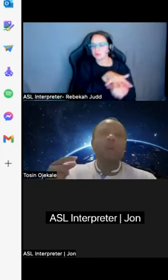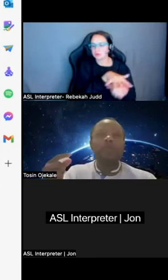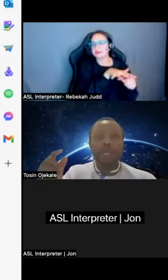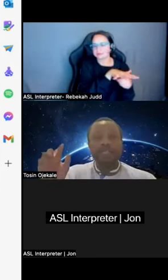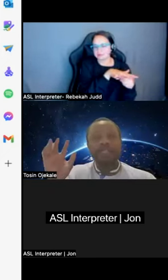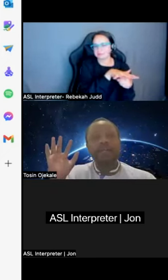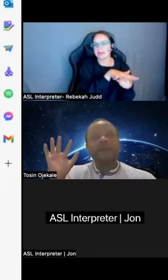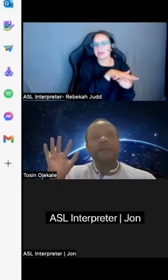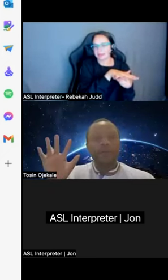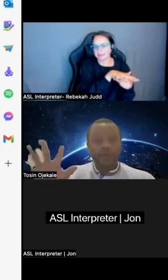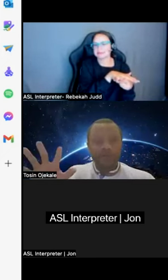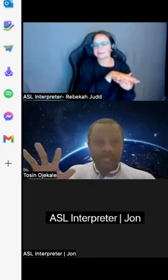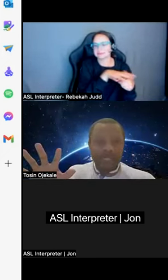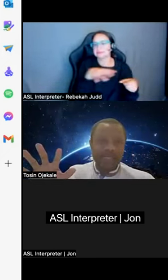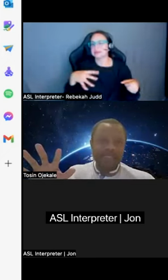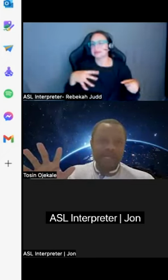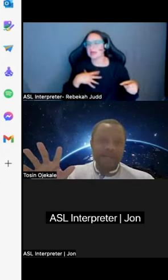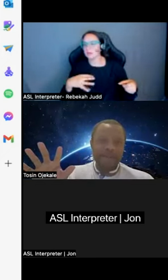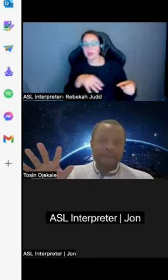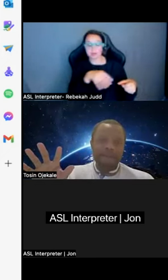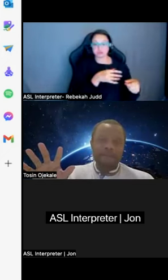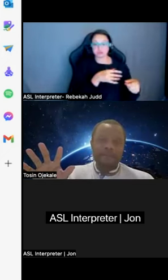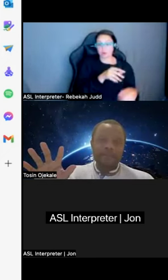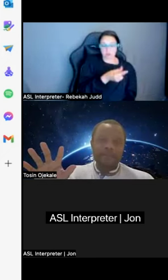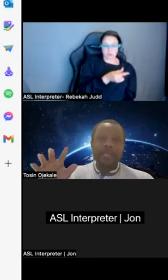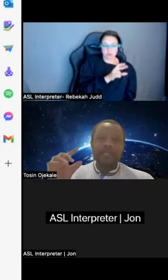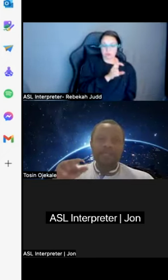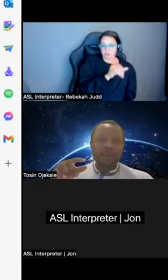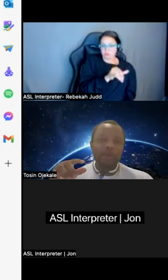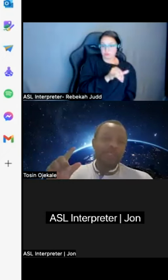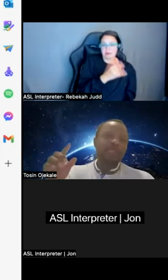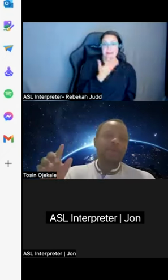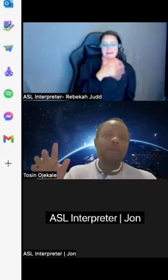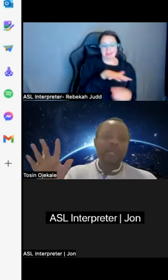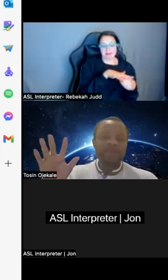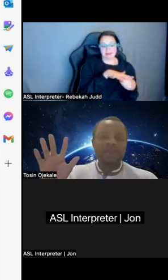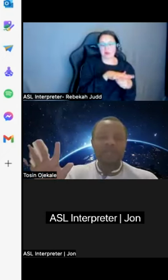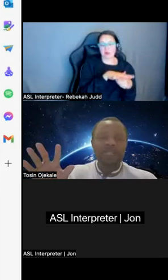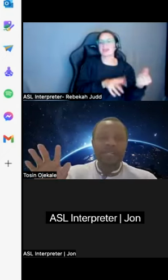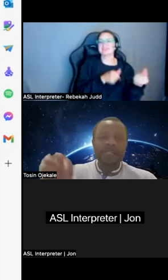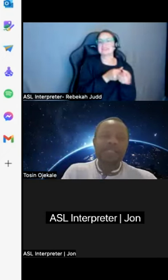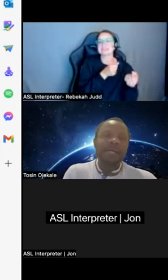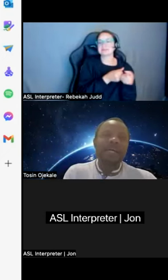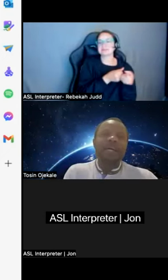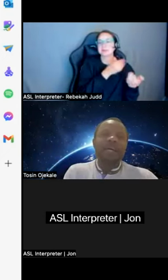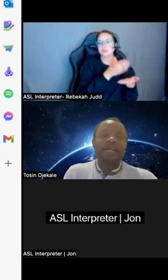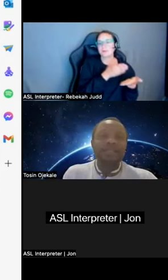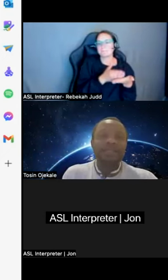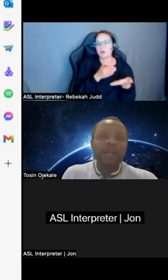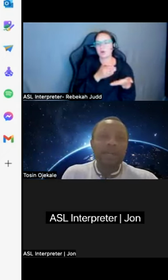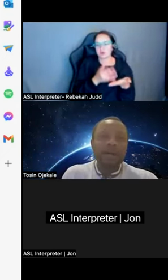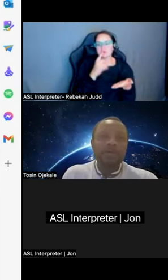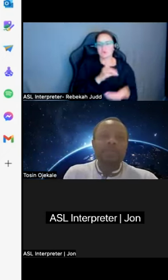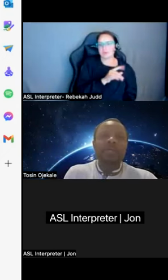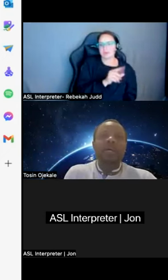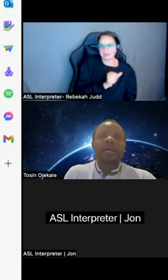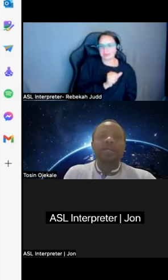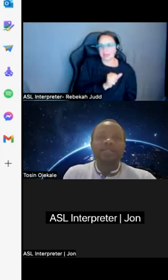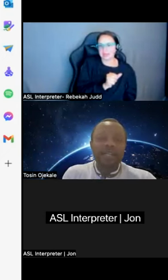supporting components for your data center. Okay, the supporting component of your data center, and that's talking